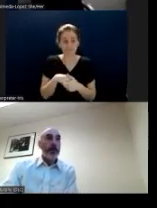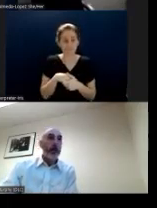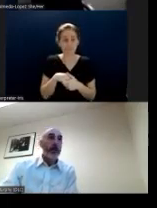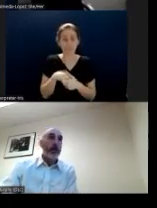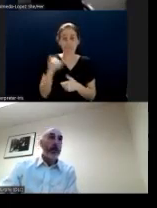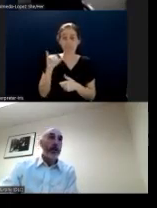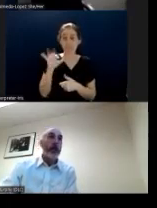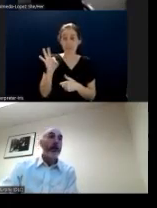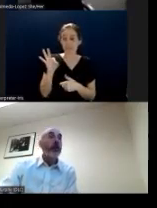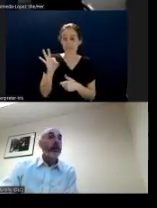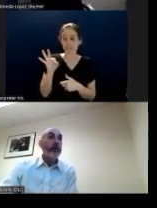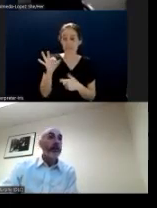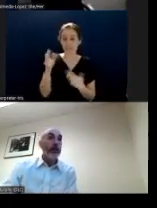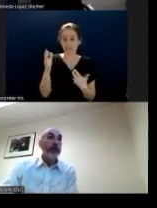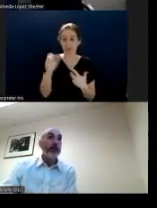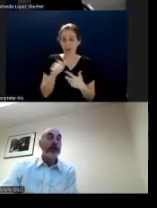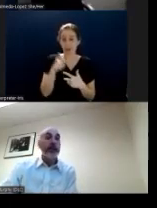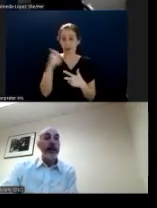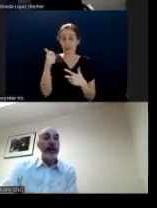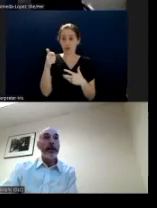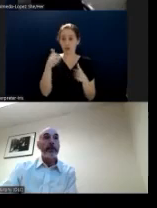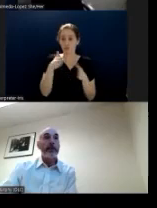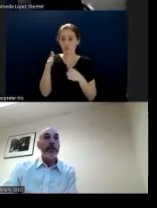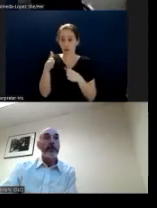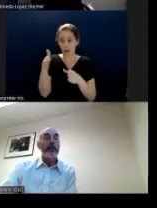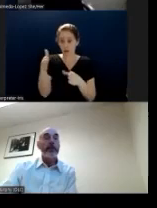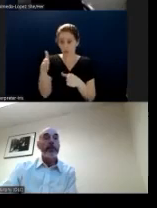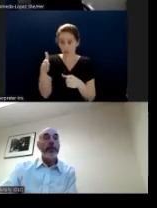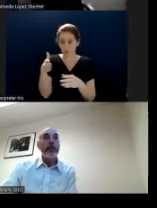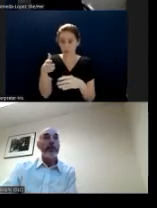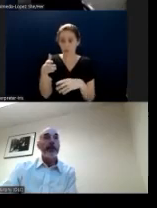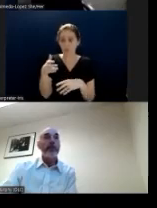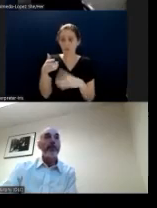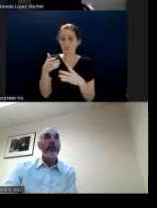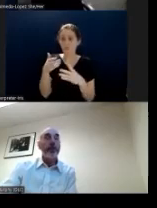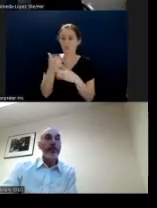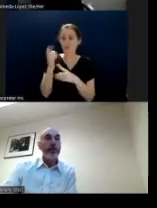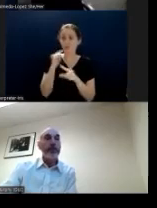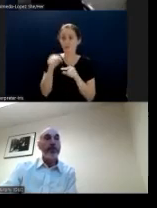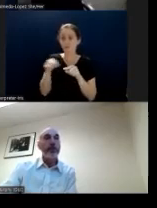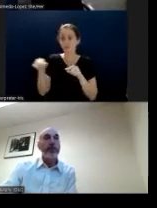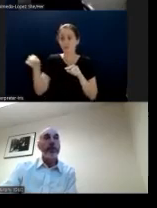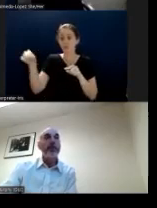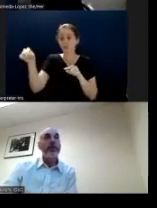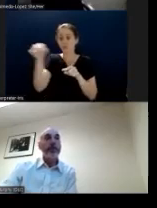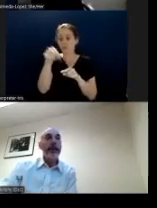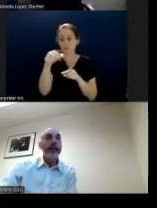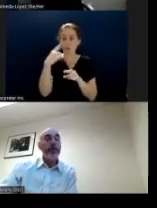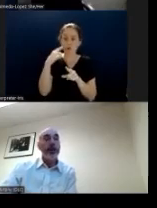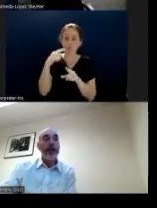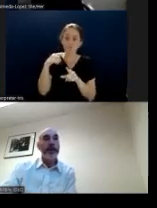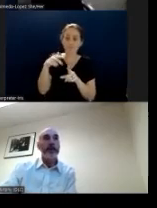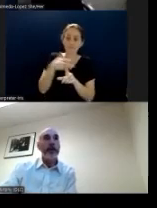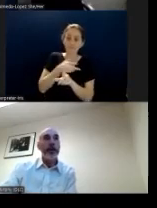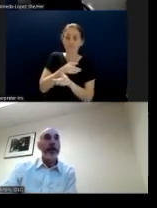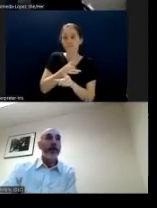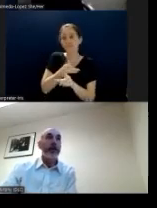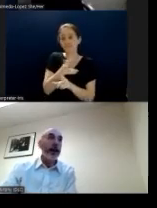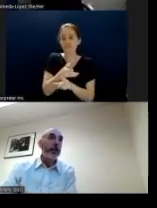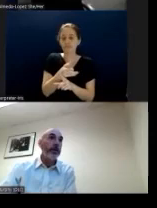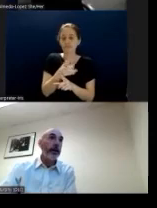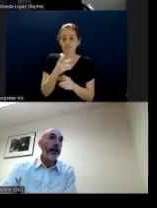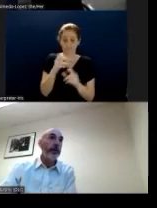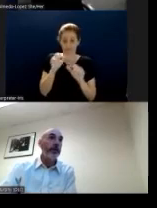If there are alternative routes throughout the polling place for a person with a disability to get to where they need to go, is